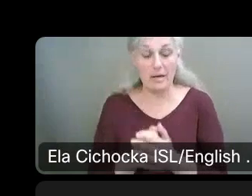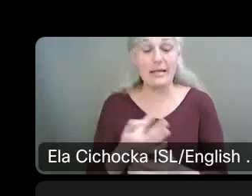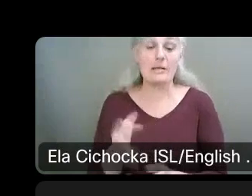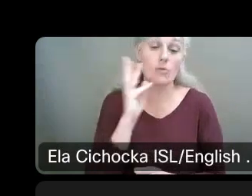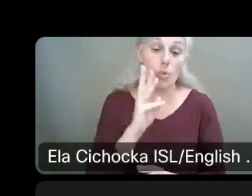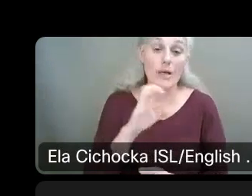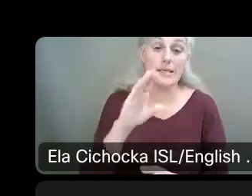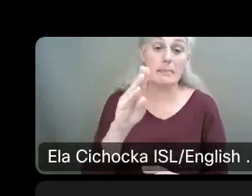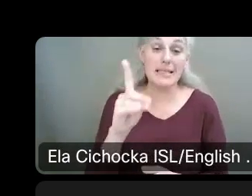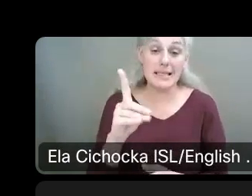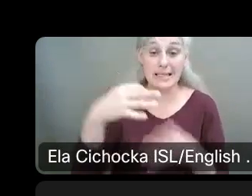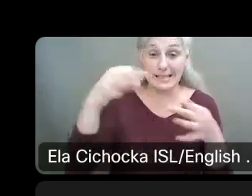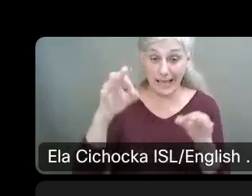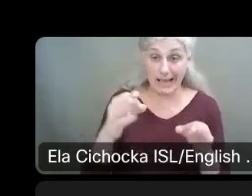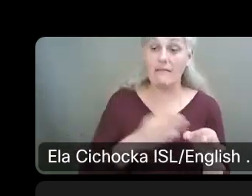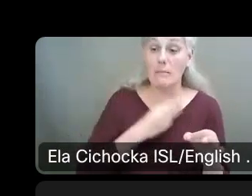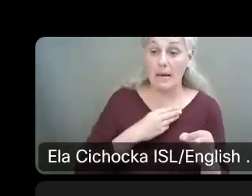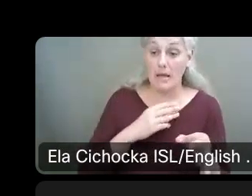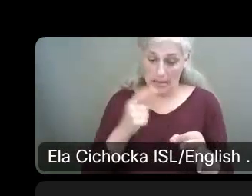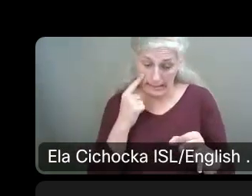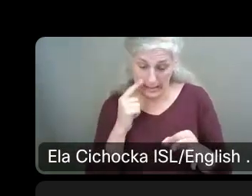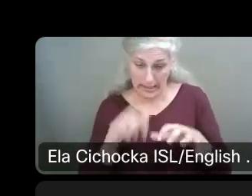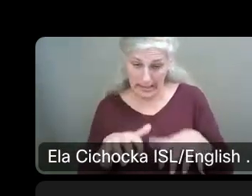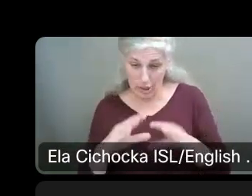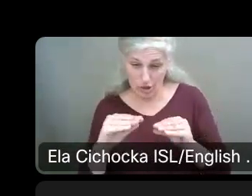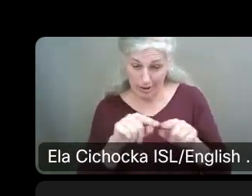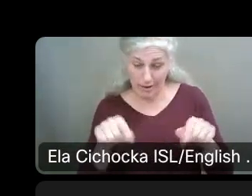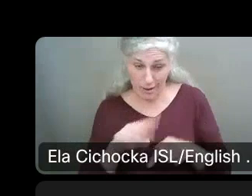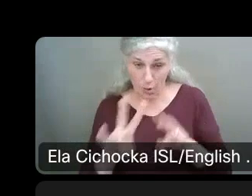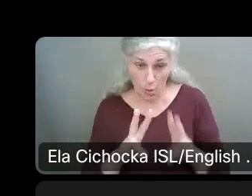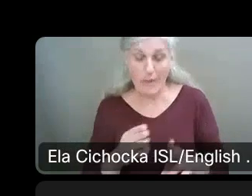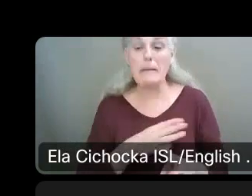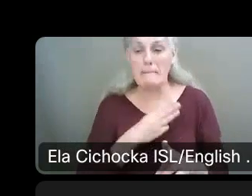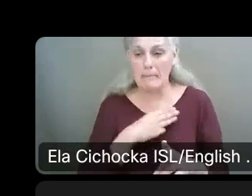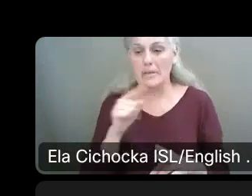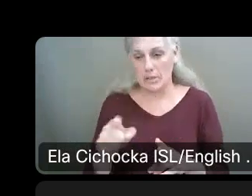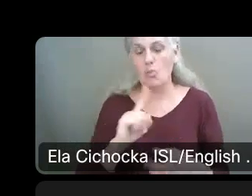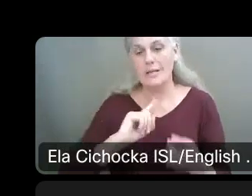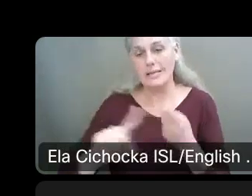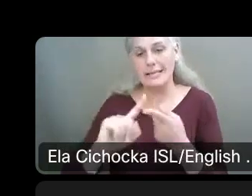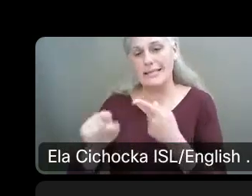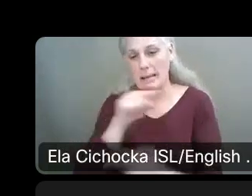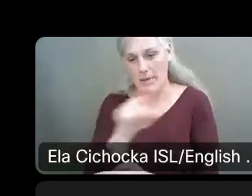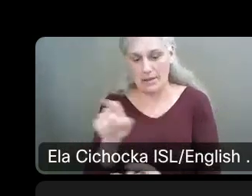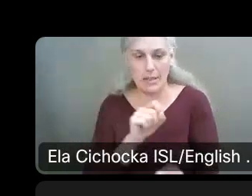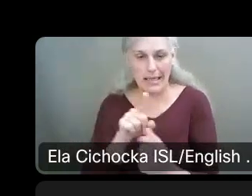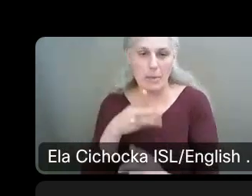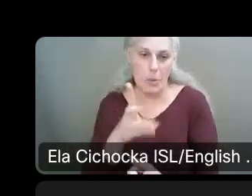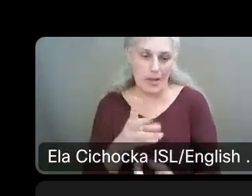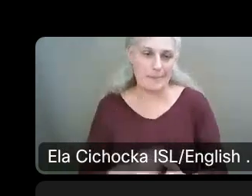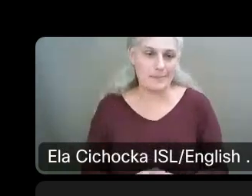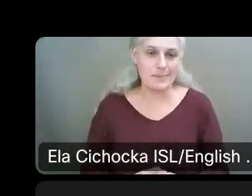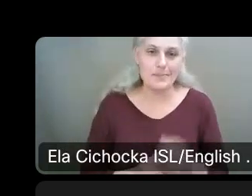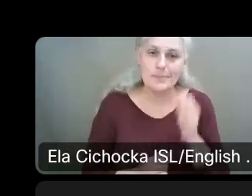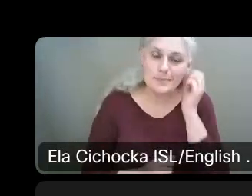your CPD certificate, I see a question in the chat there, do email the Open Disclosure Office and we'll send that out to you.